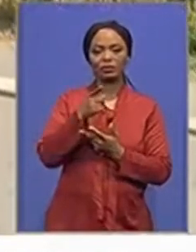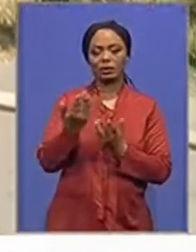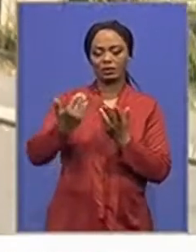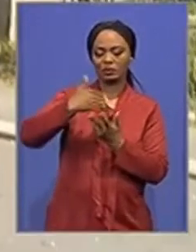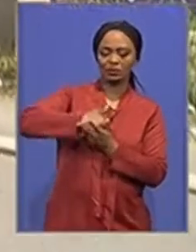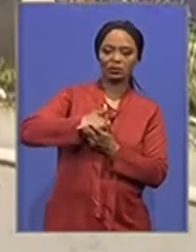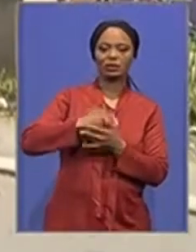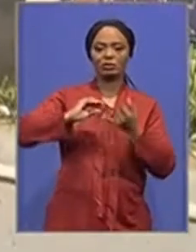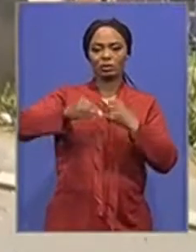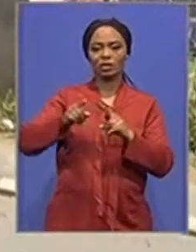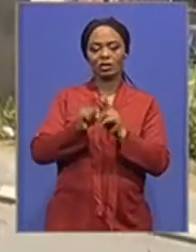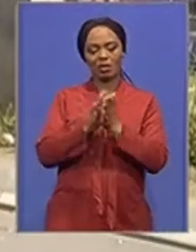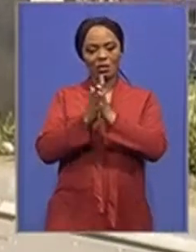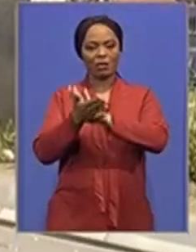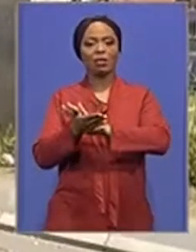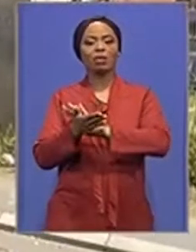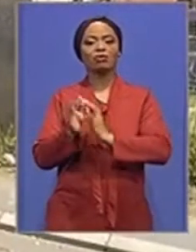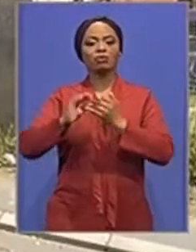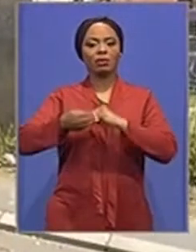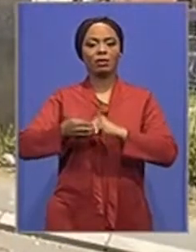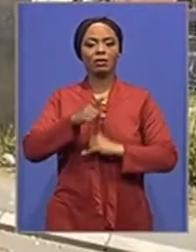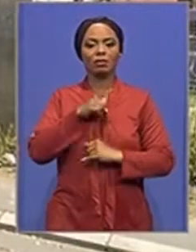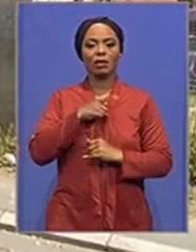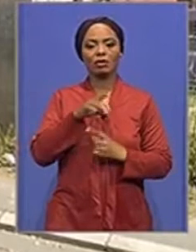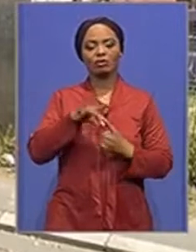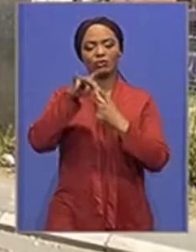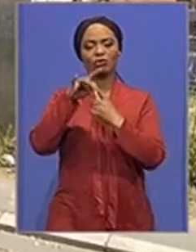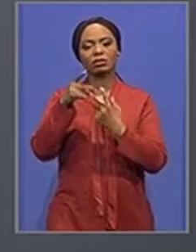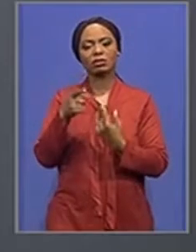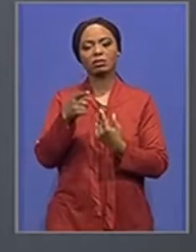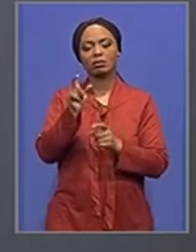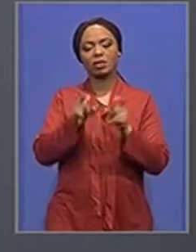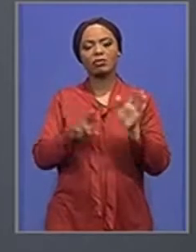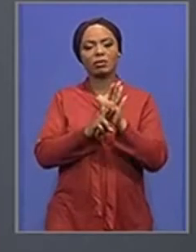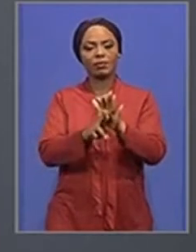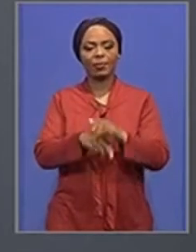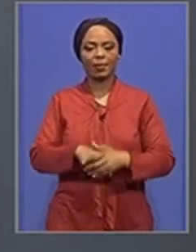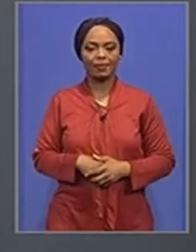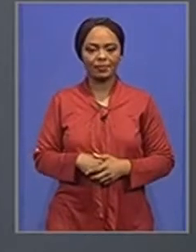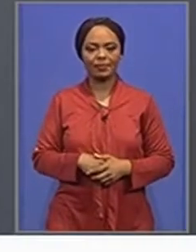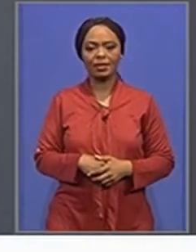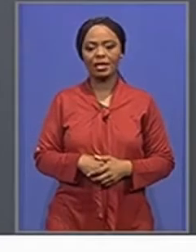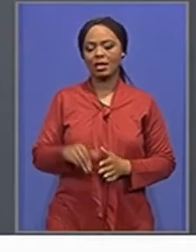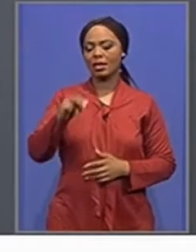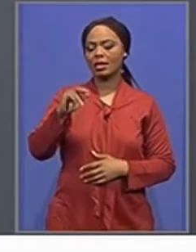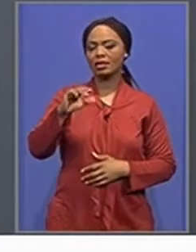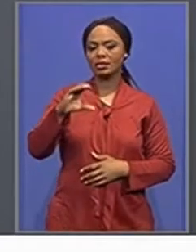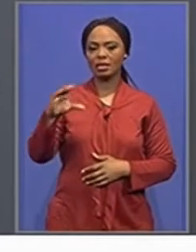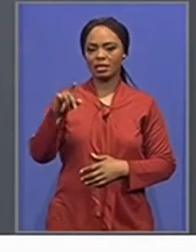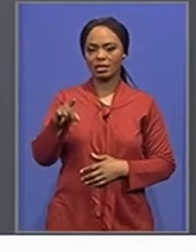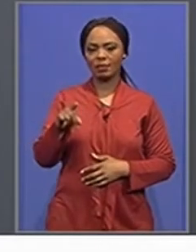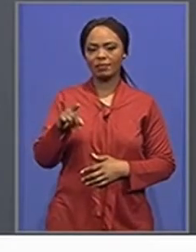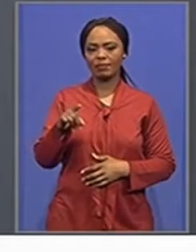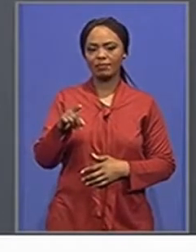a go nna le tshosometso mo go tlhopiweng ga ba lekgotla. The ANC doesn't invite hooligans or